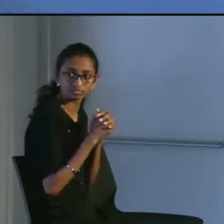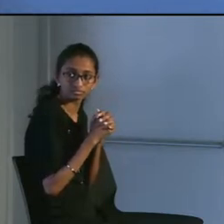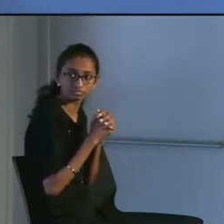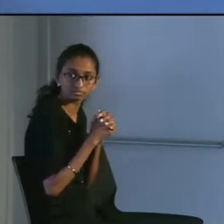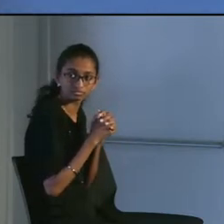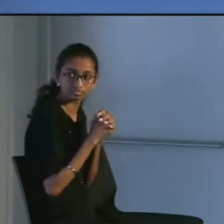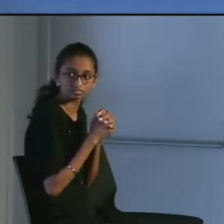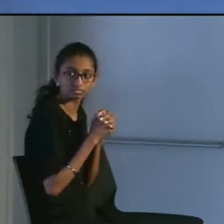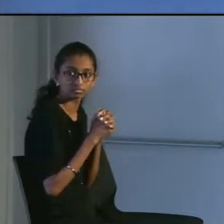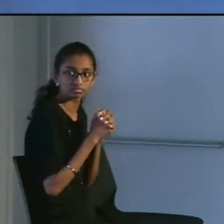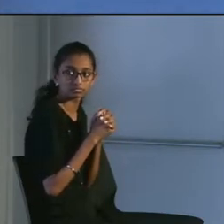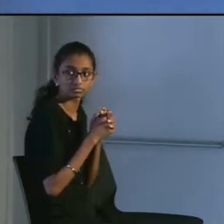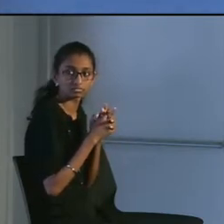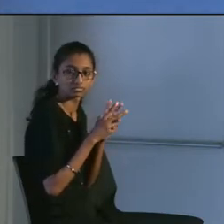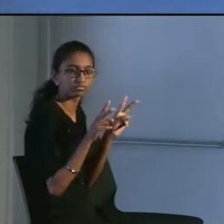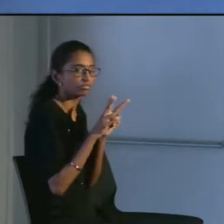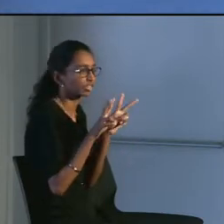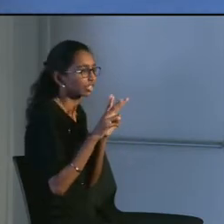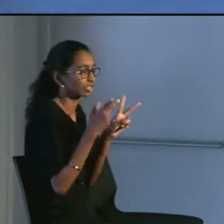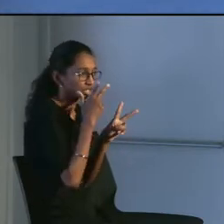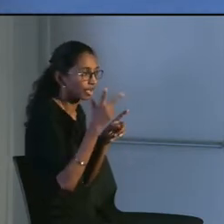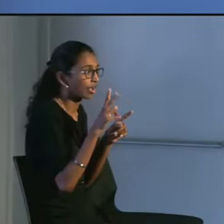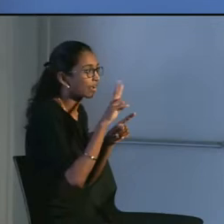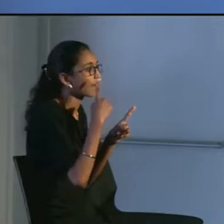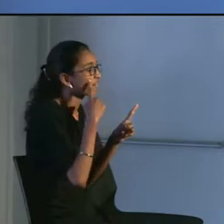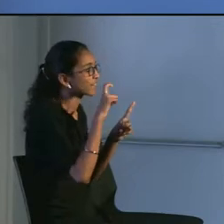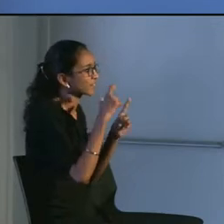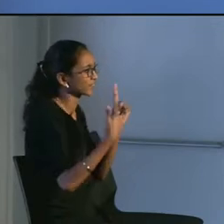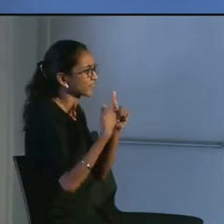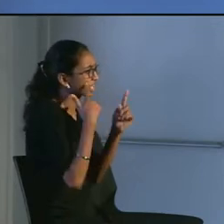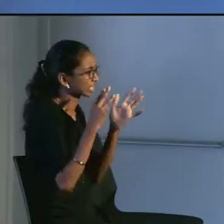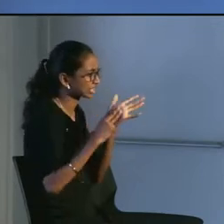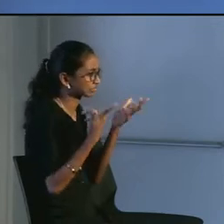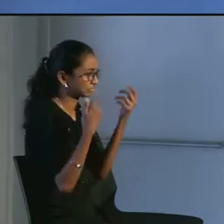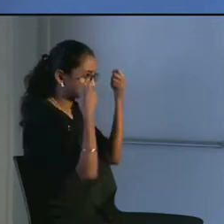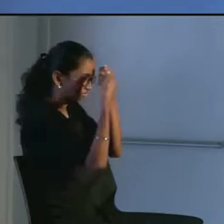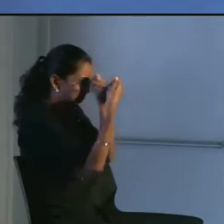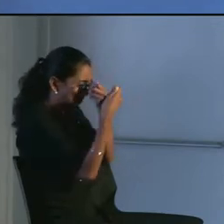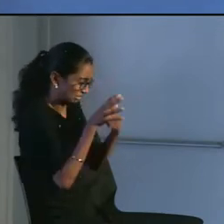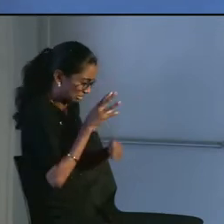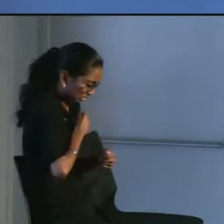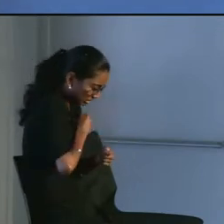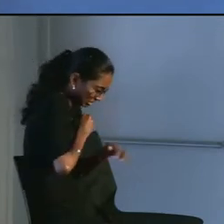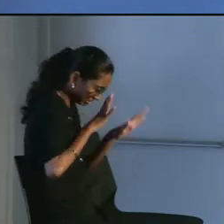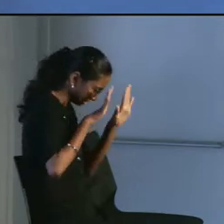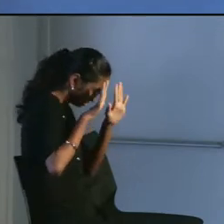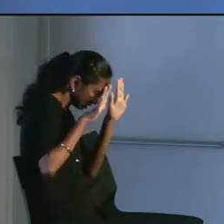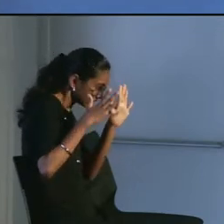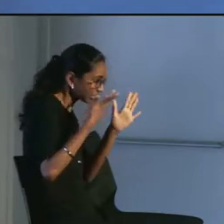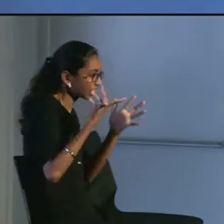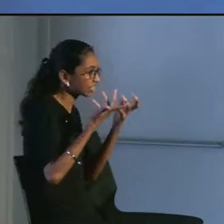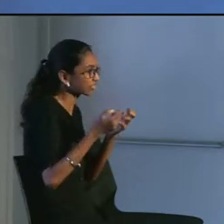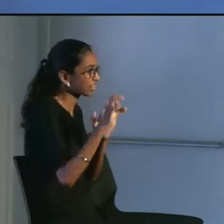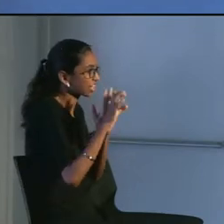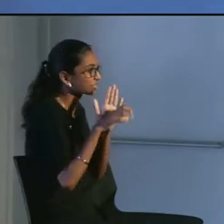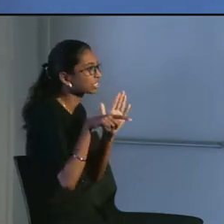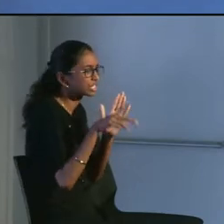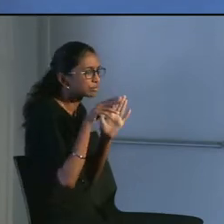very typically, victim images, covering your hair all over the place to